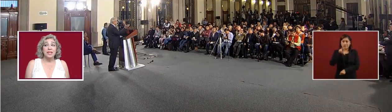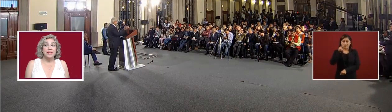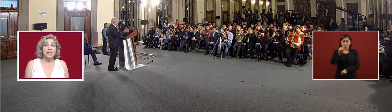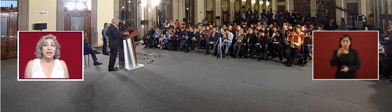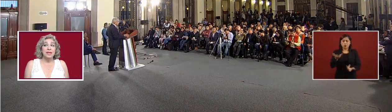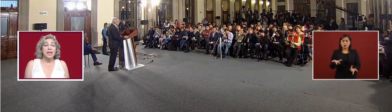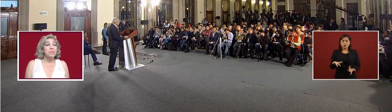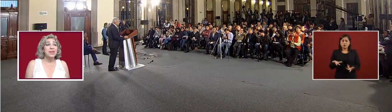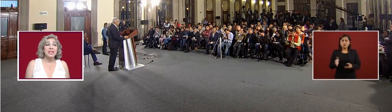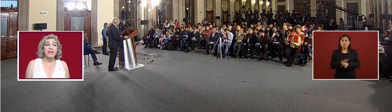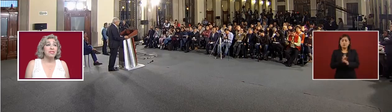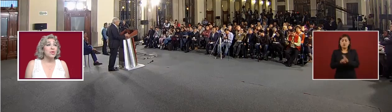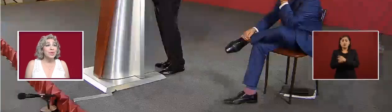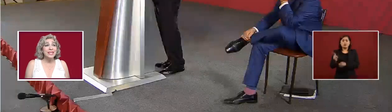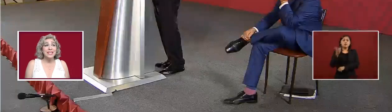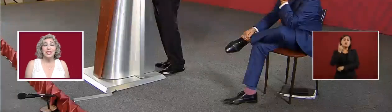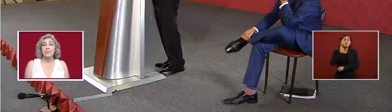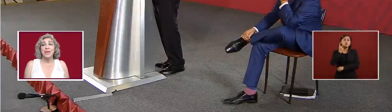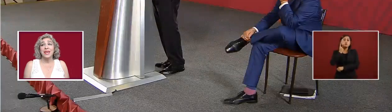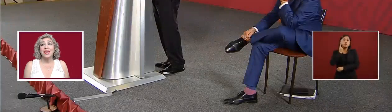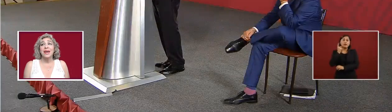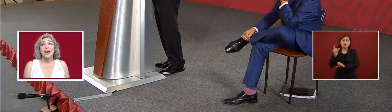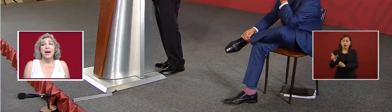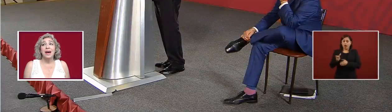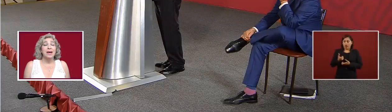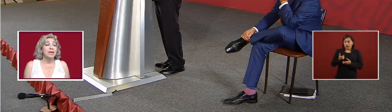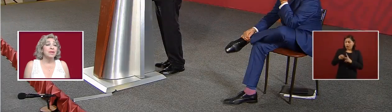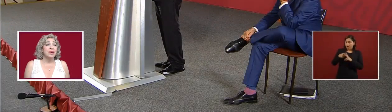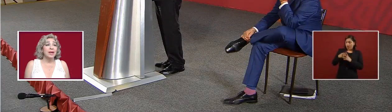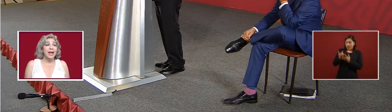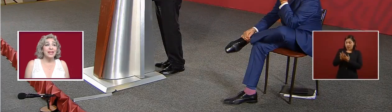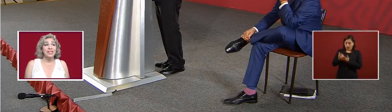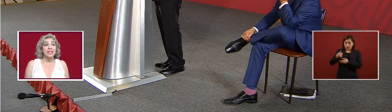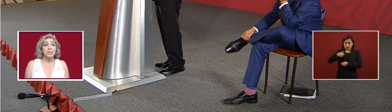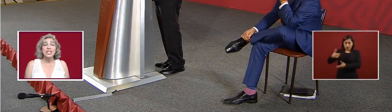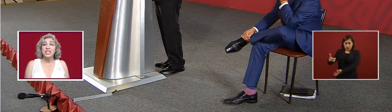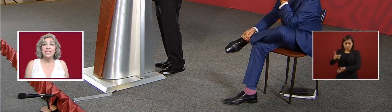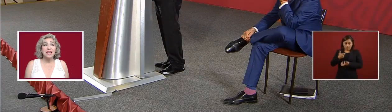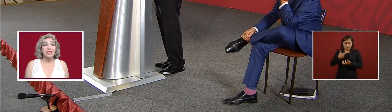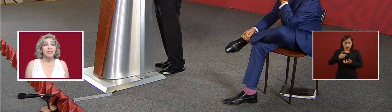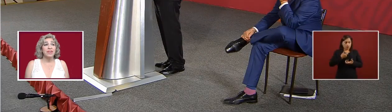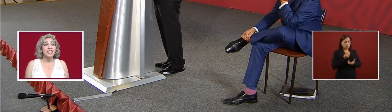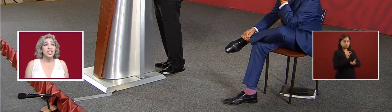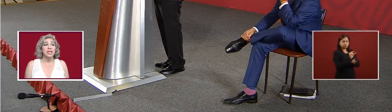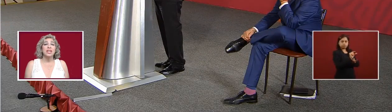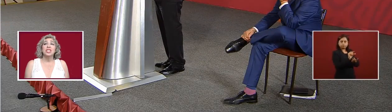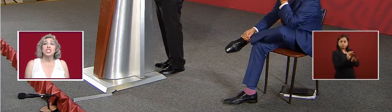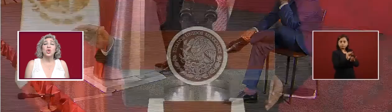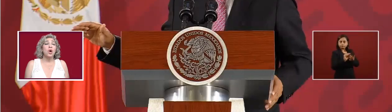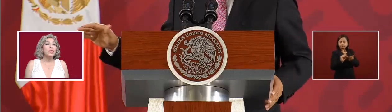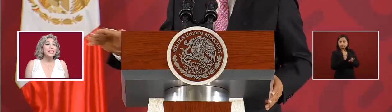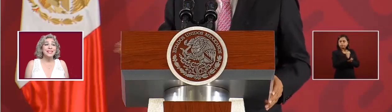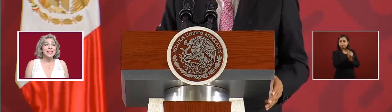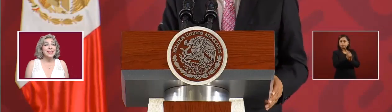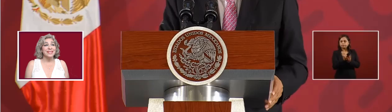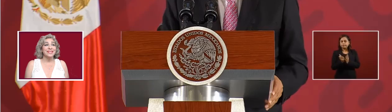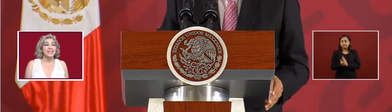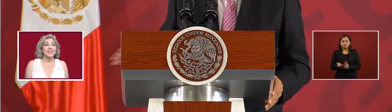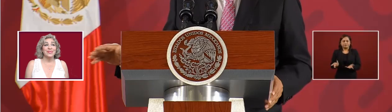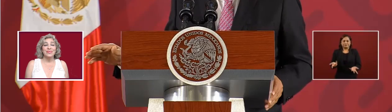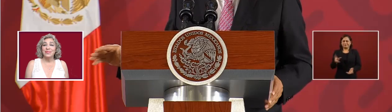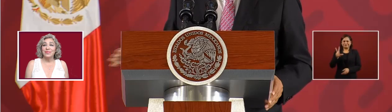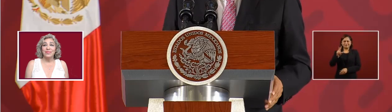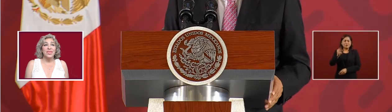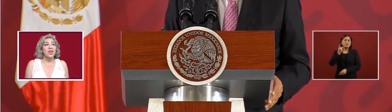That, deputies have no reason to be, handling the budget. That's not their function. So, all these things,